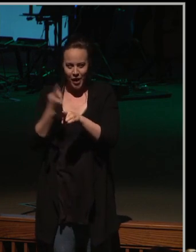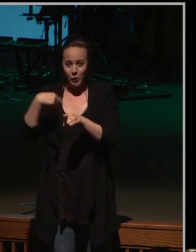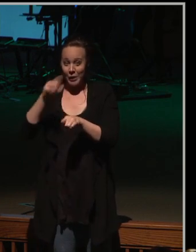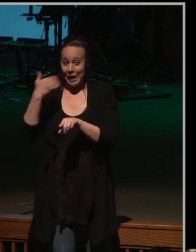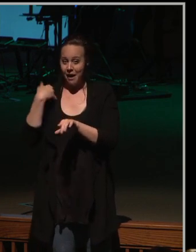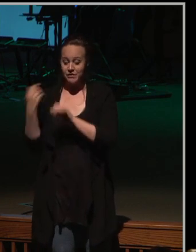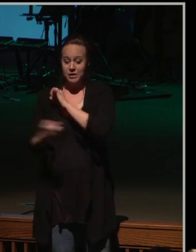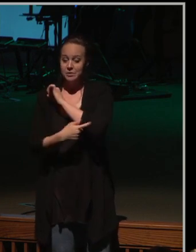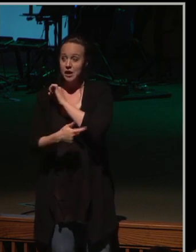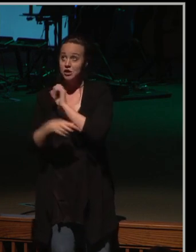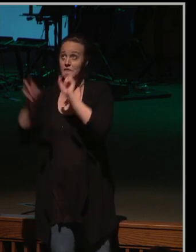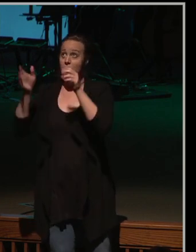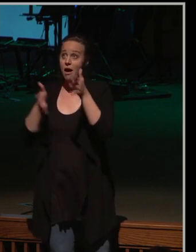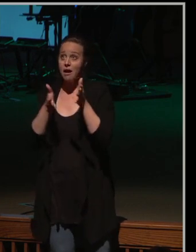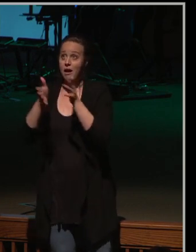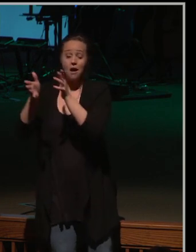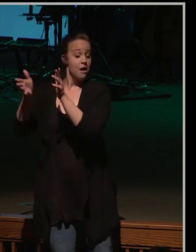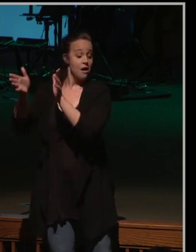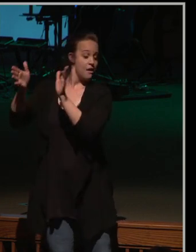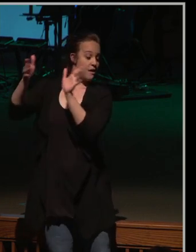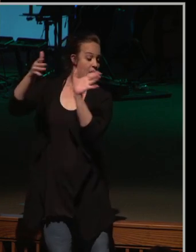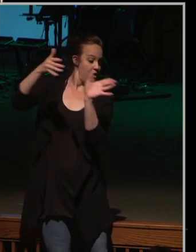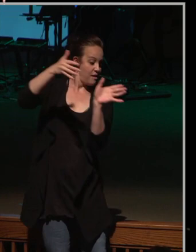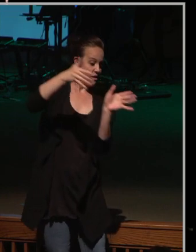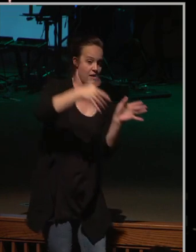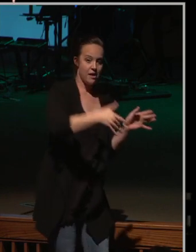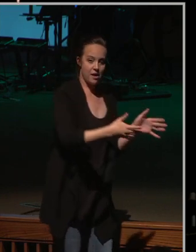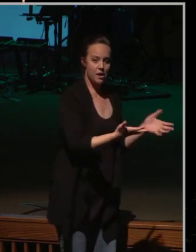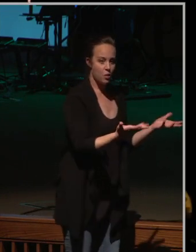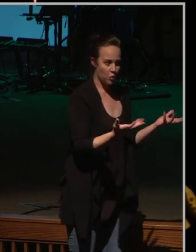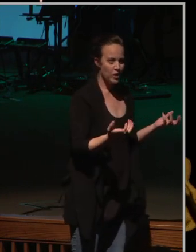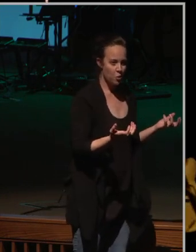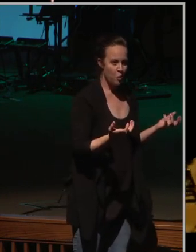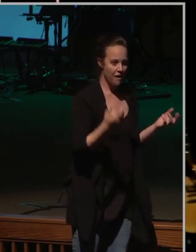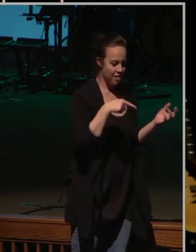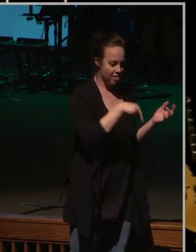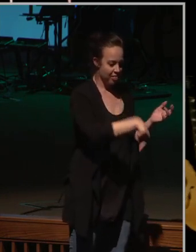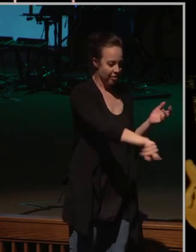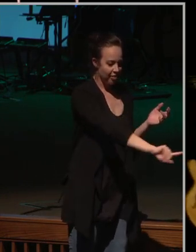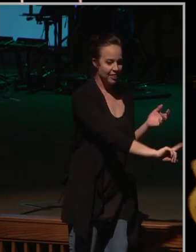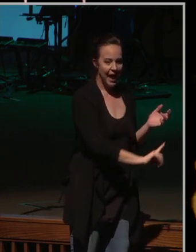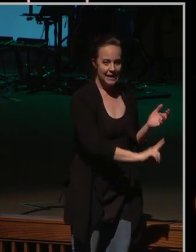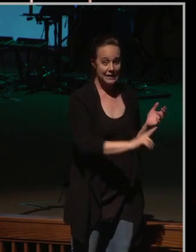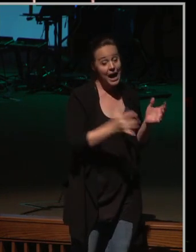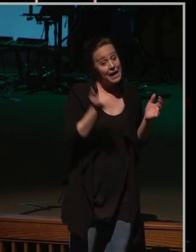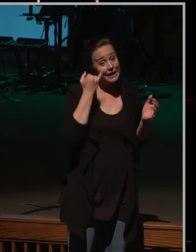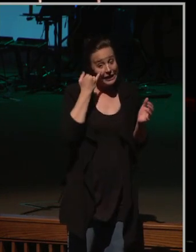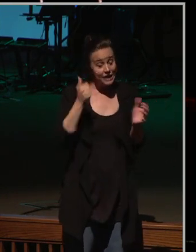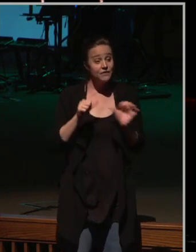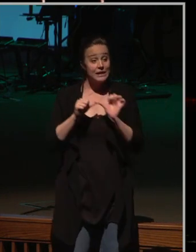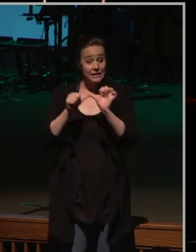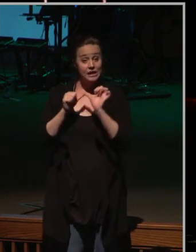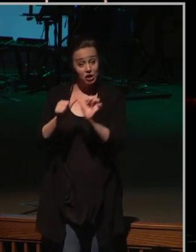And a small drift early on over the course of a lifetime will take us drastically off course.